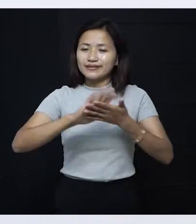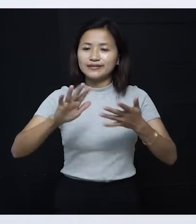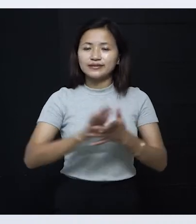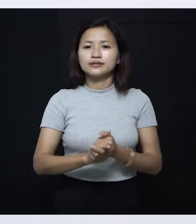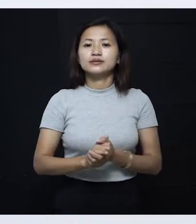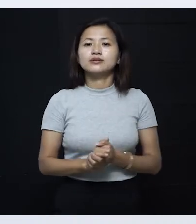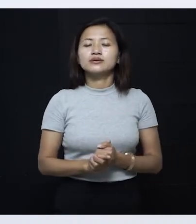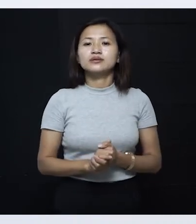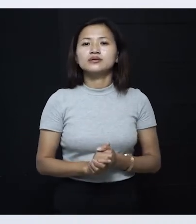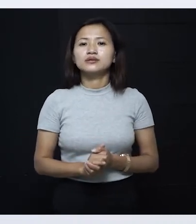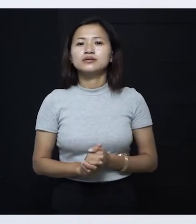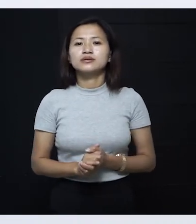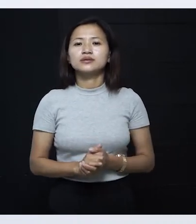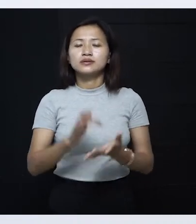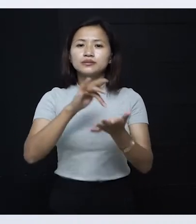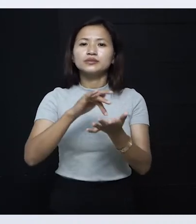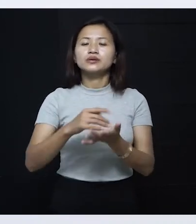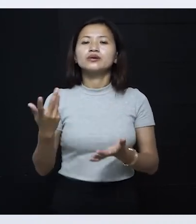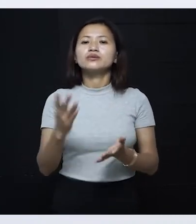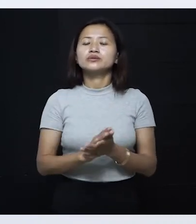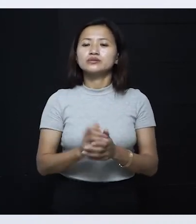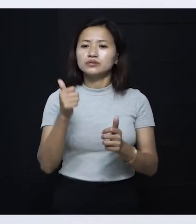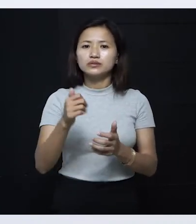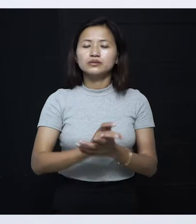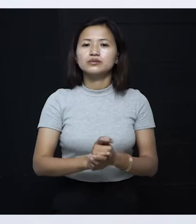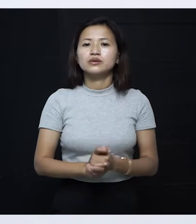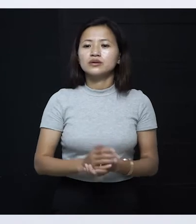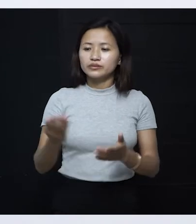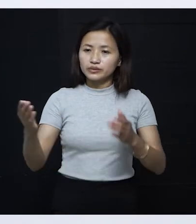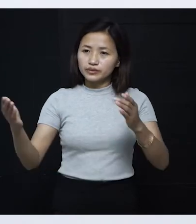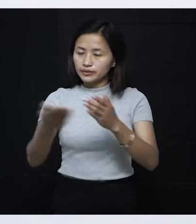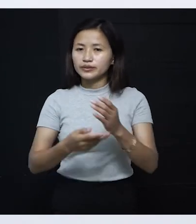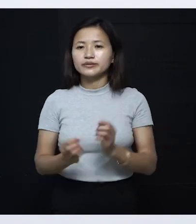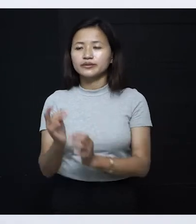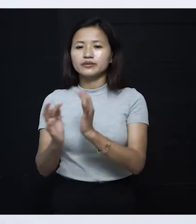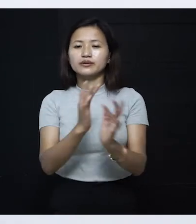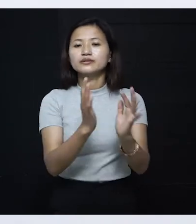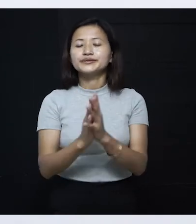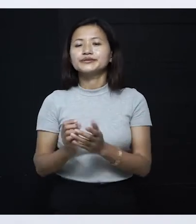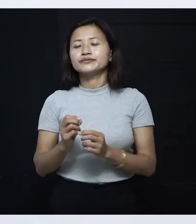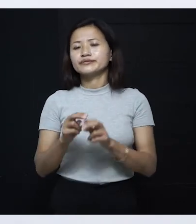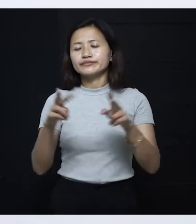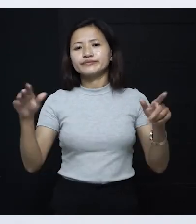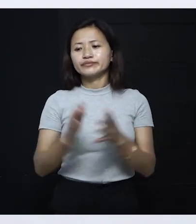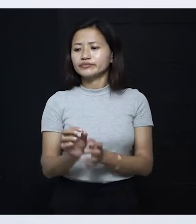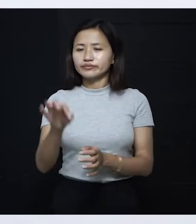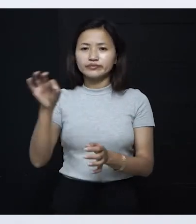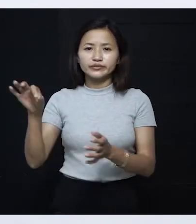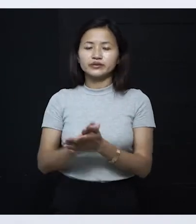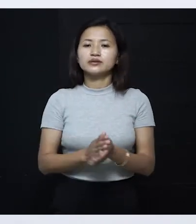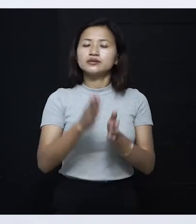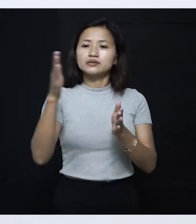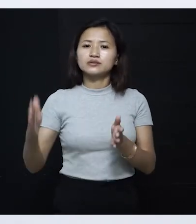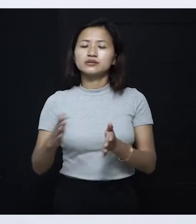okay? They will try to find a place, a suitable place where they can cultivate their crops, okay? So after selecting that